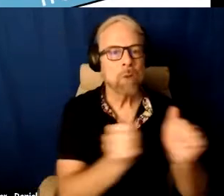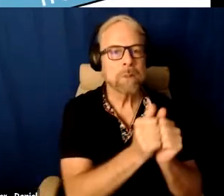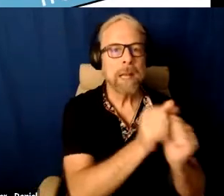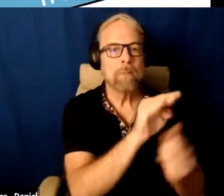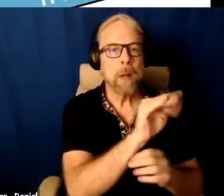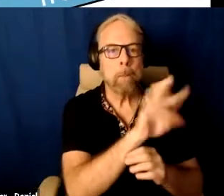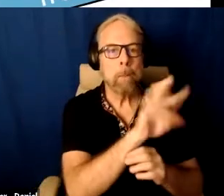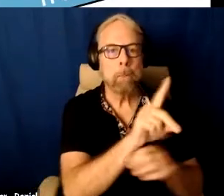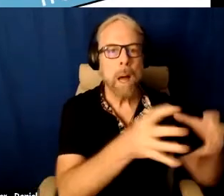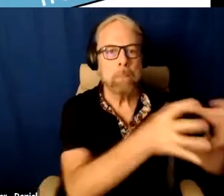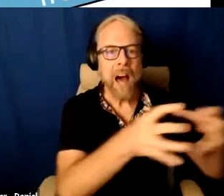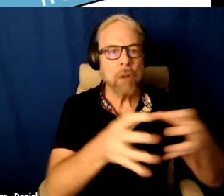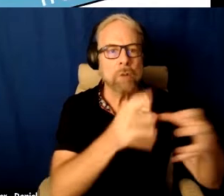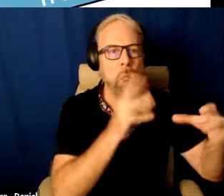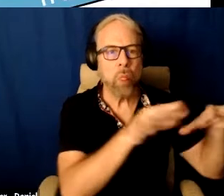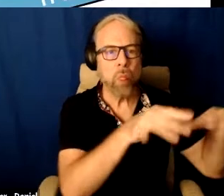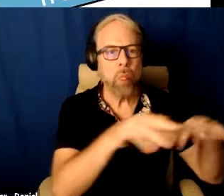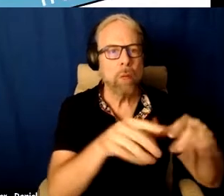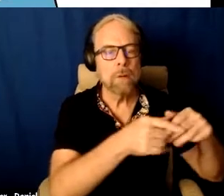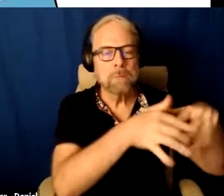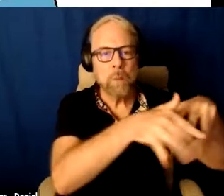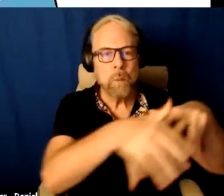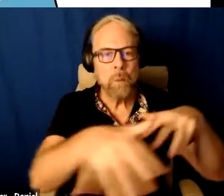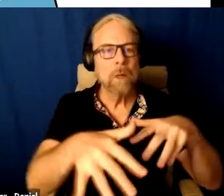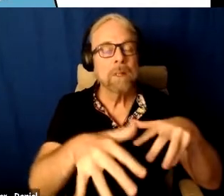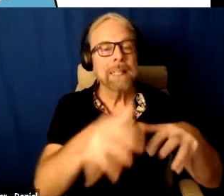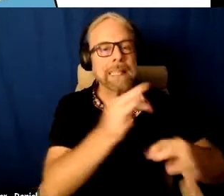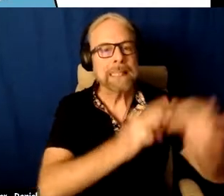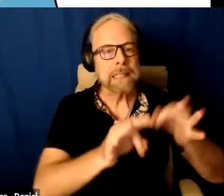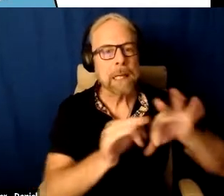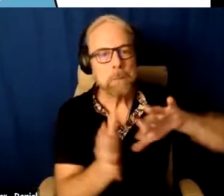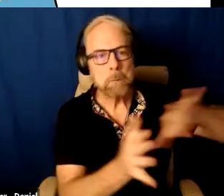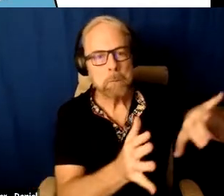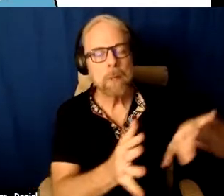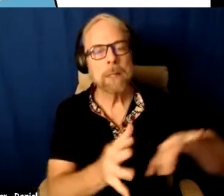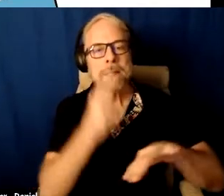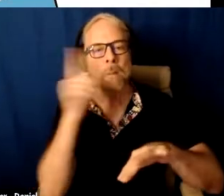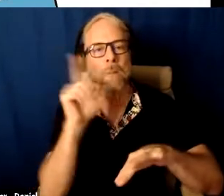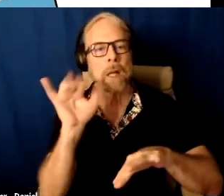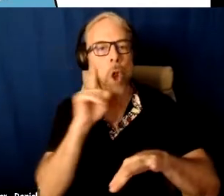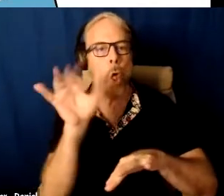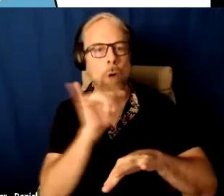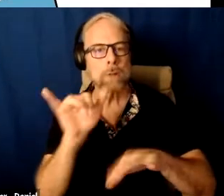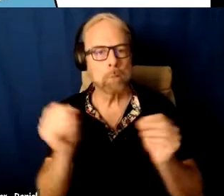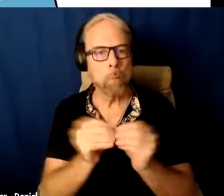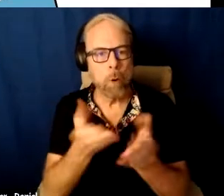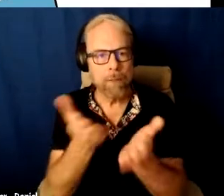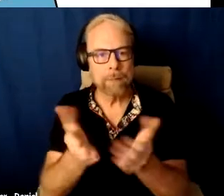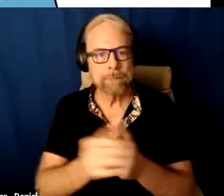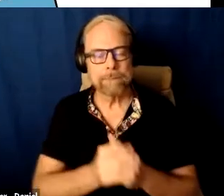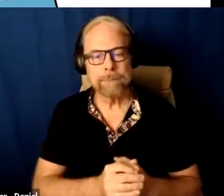little rivulets that run off from them to something that looks more like this,